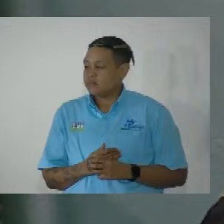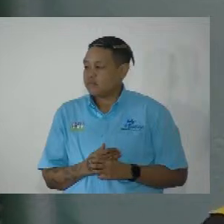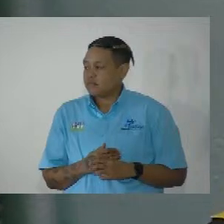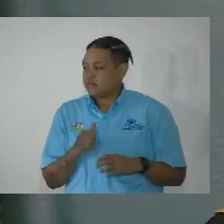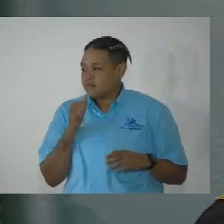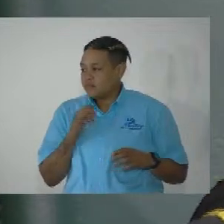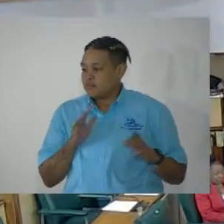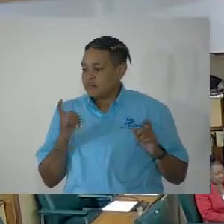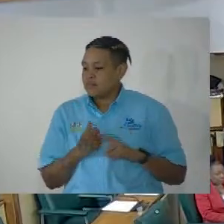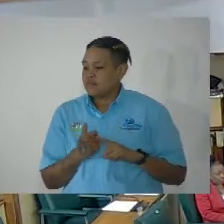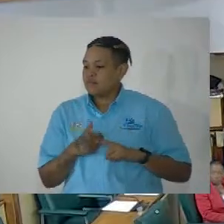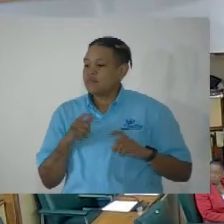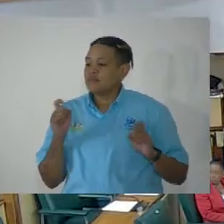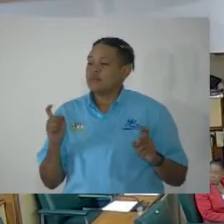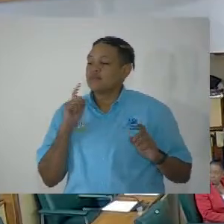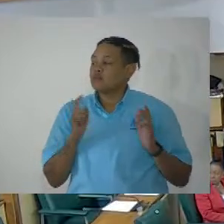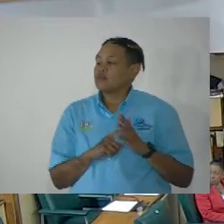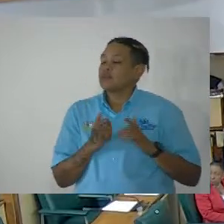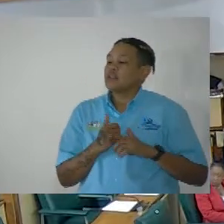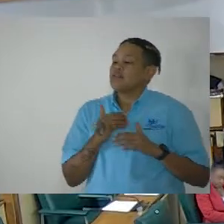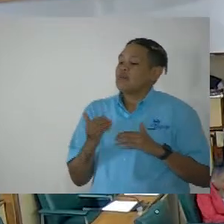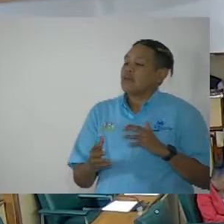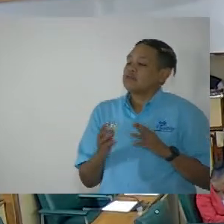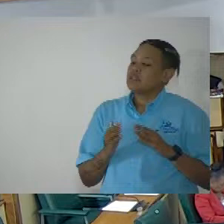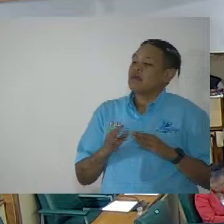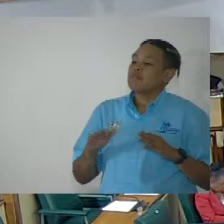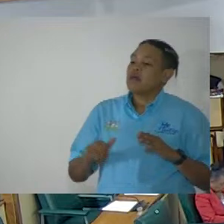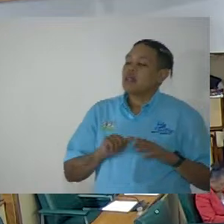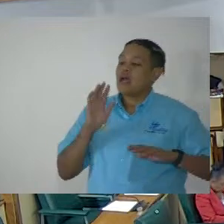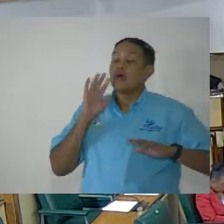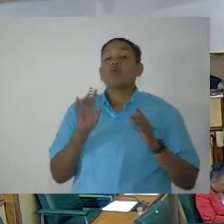Madam Speaker, I beg to give notice that at the next meeting of the House,